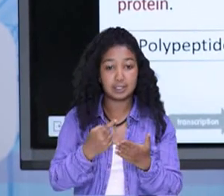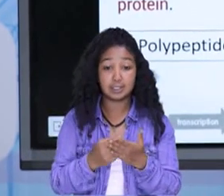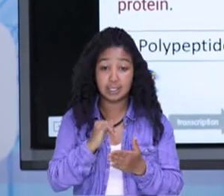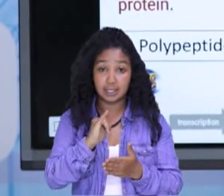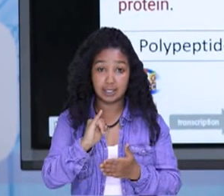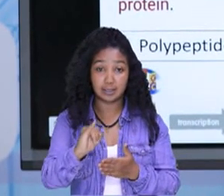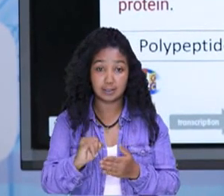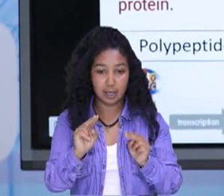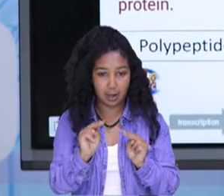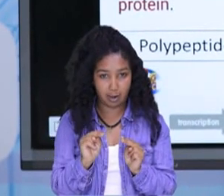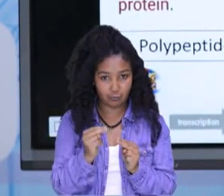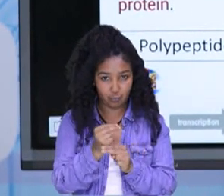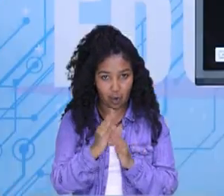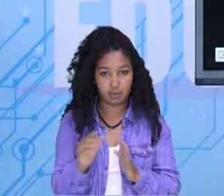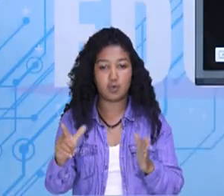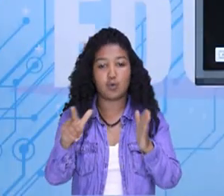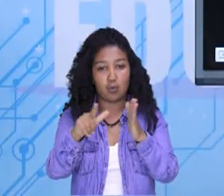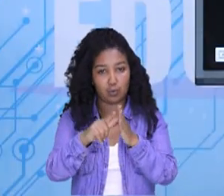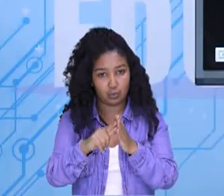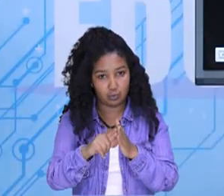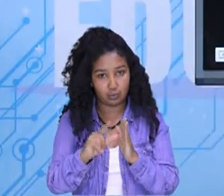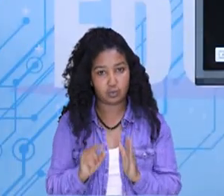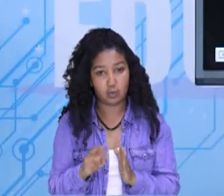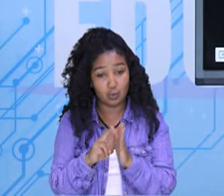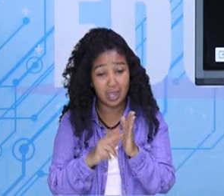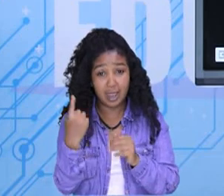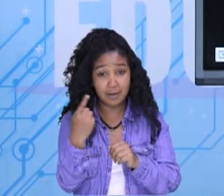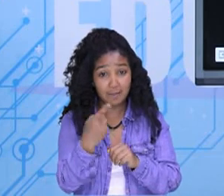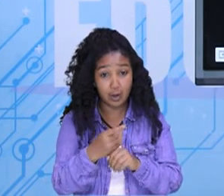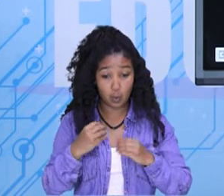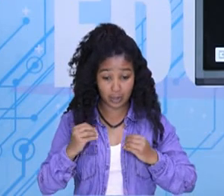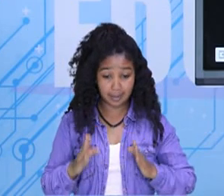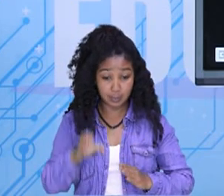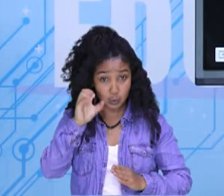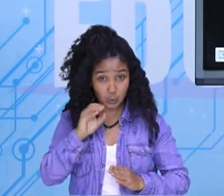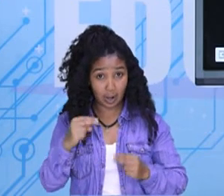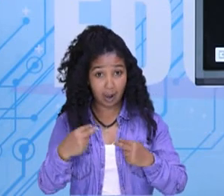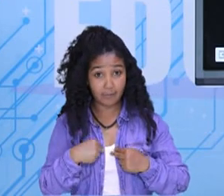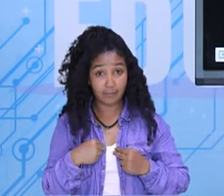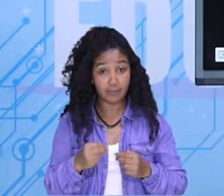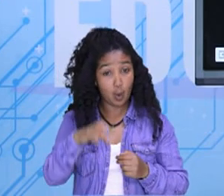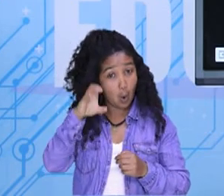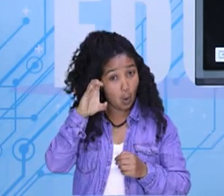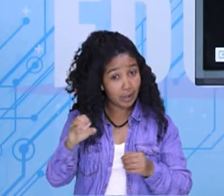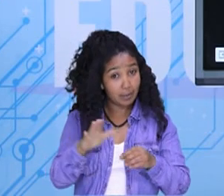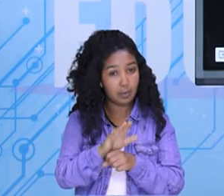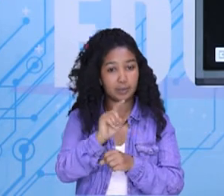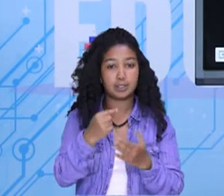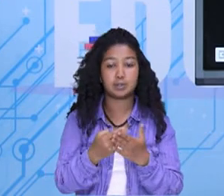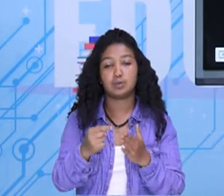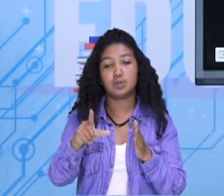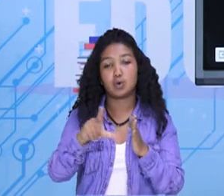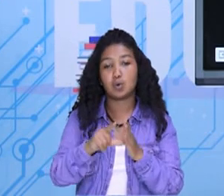This is natural rule. Every organism should have to obey this